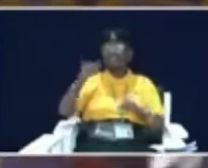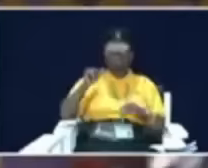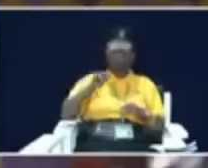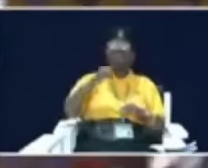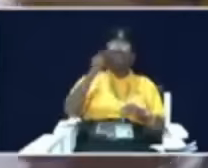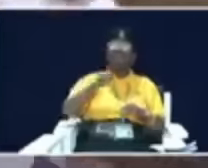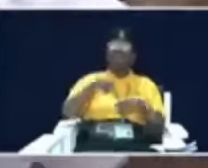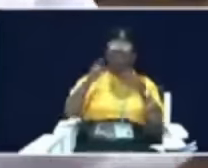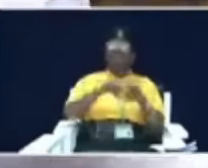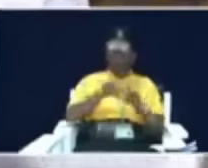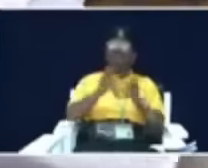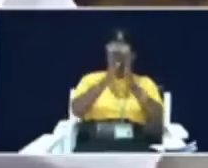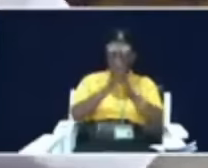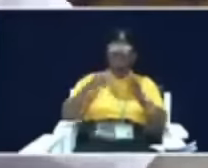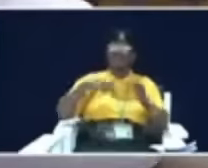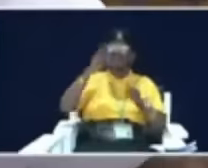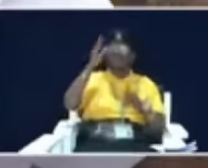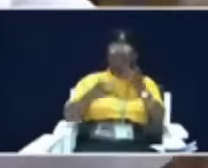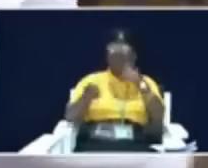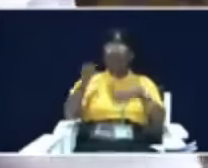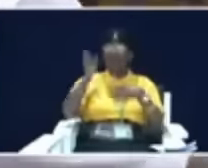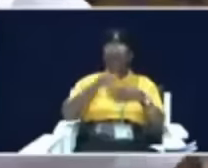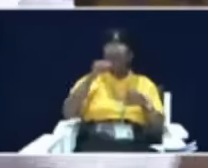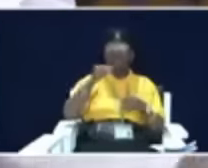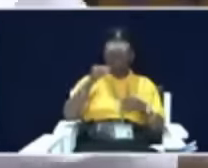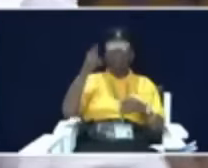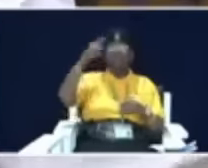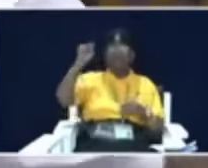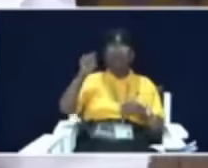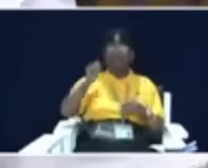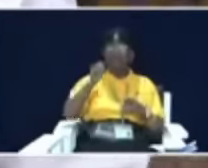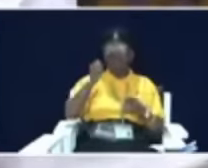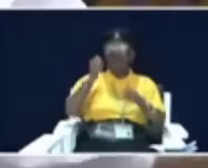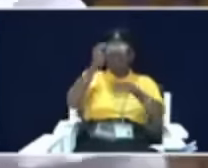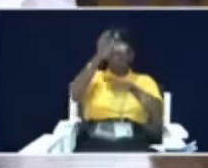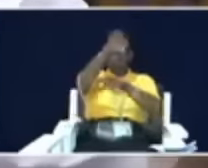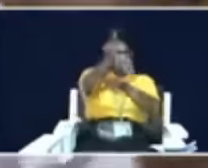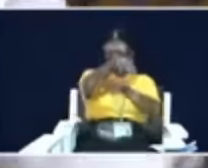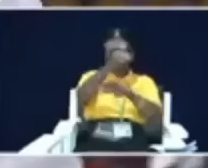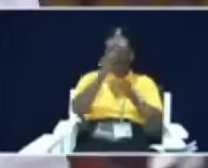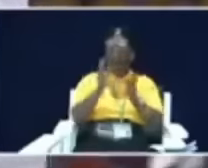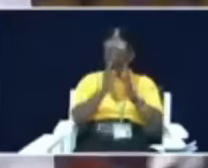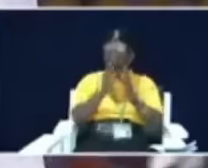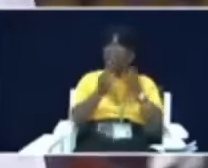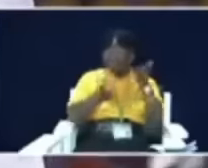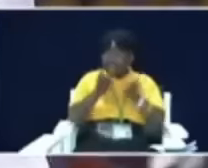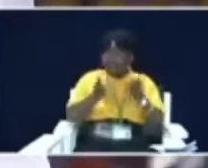We will come back for evening service and some people are still on their knees praying.